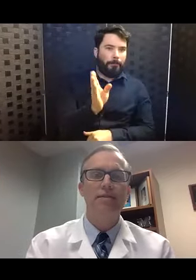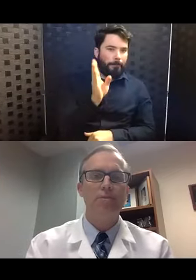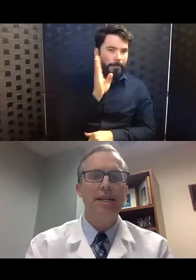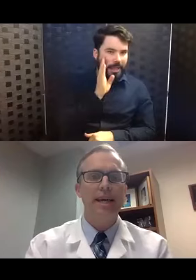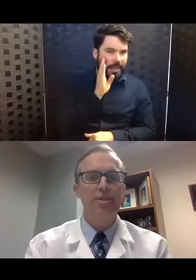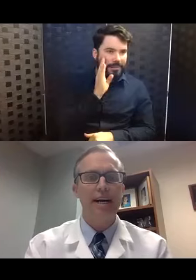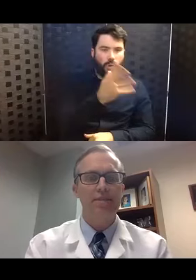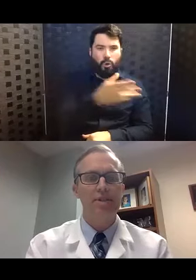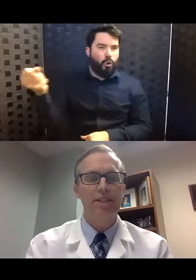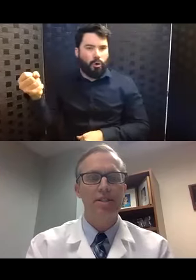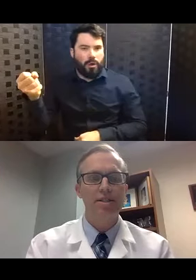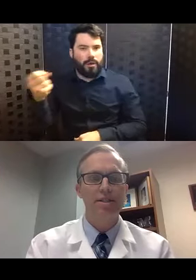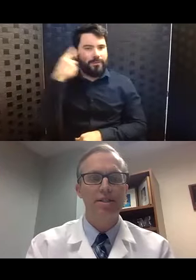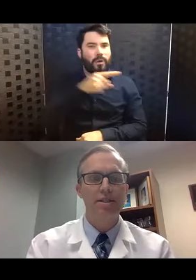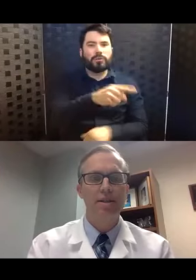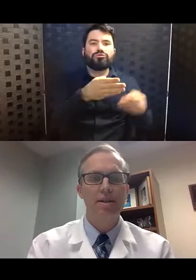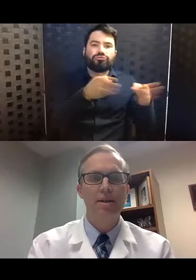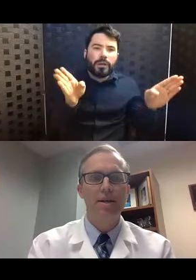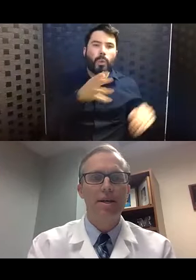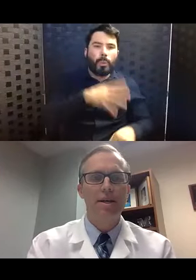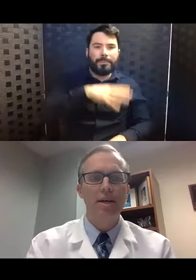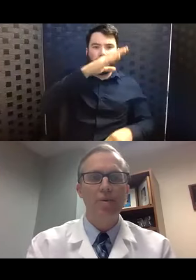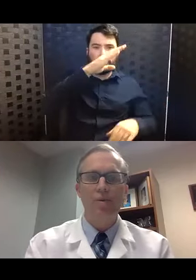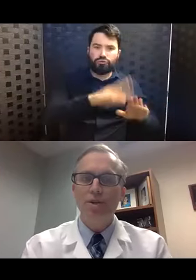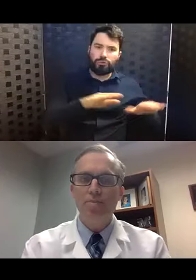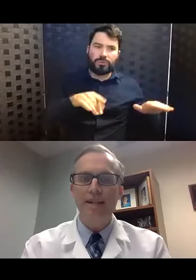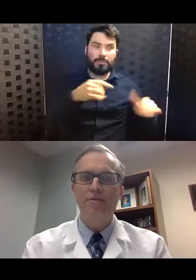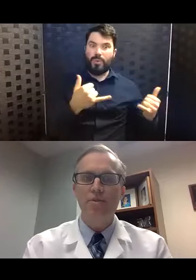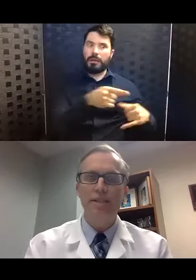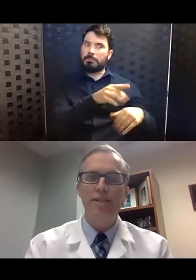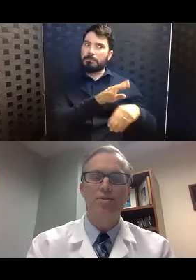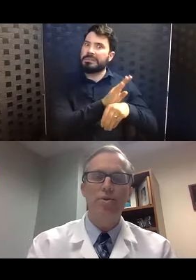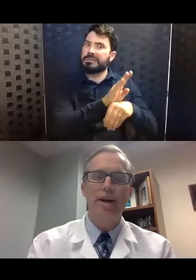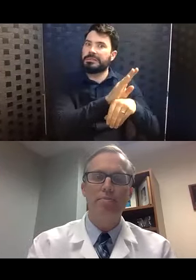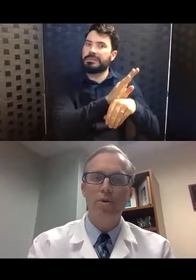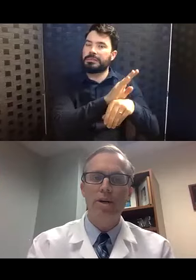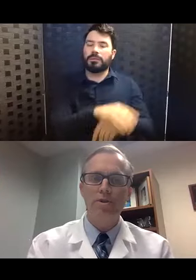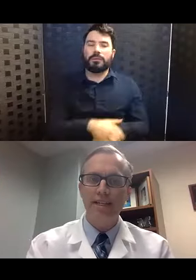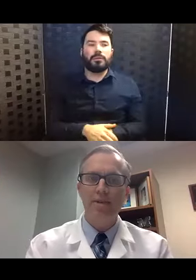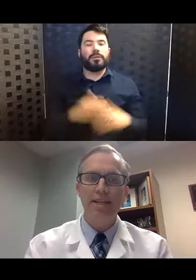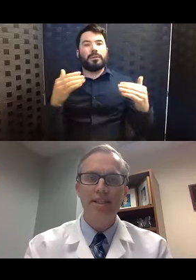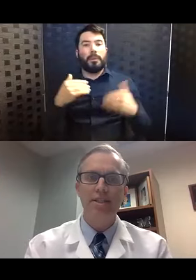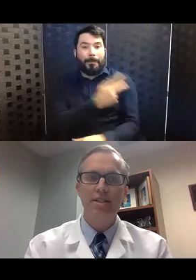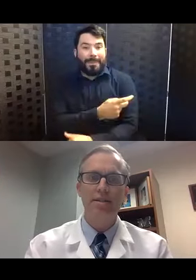for pediatric hospitalizations. It would reduce beds for patients requiring bone marrow